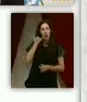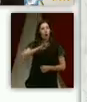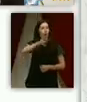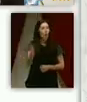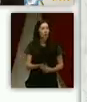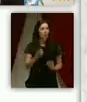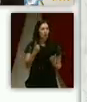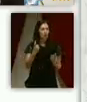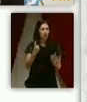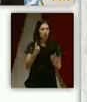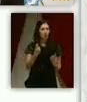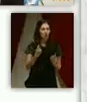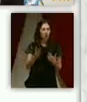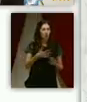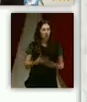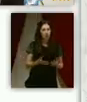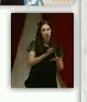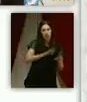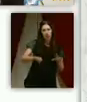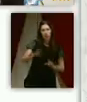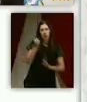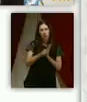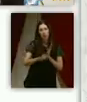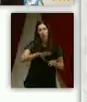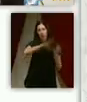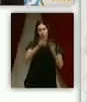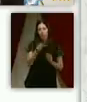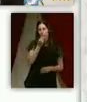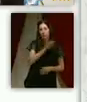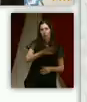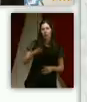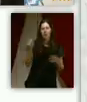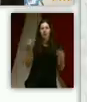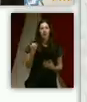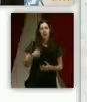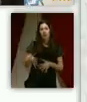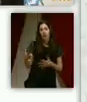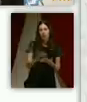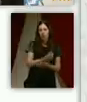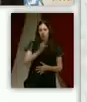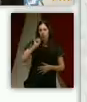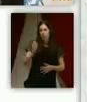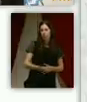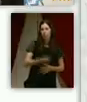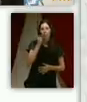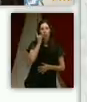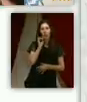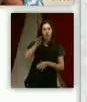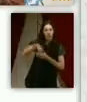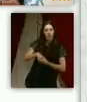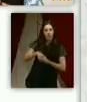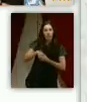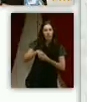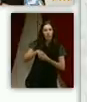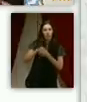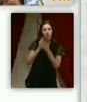those, but some other mobile phones require you to buy or install an additional app. Ideally, every